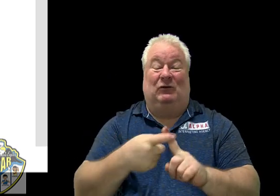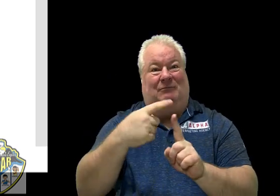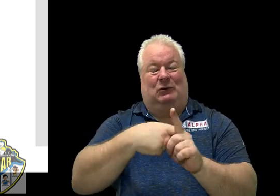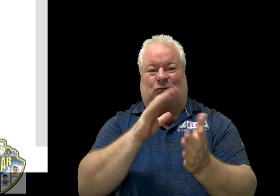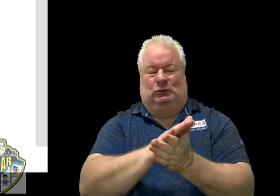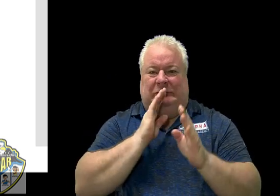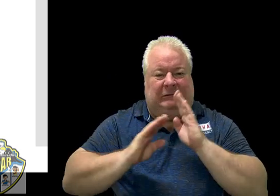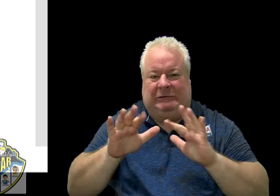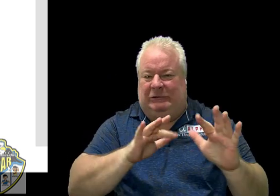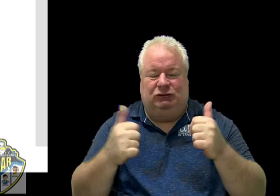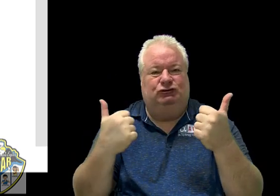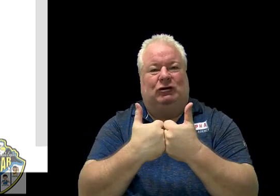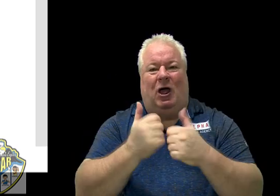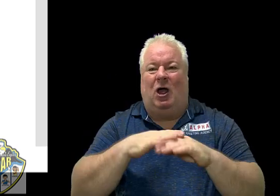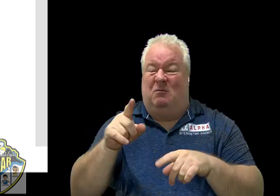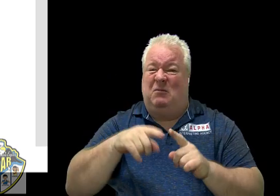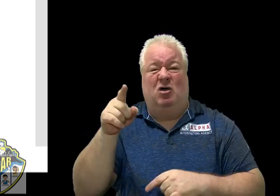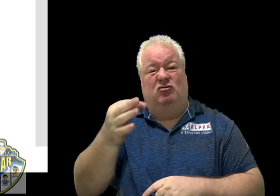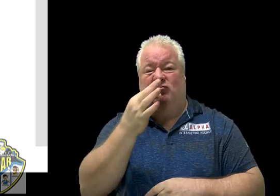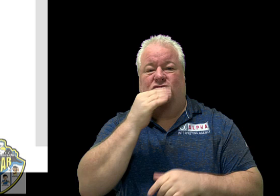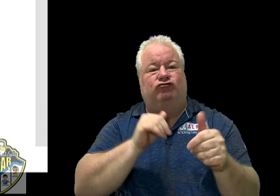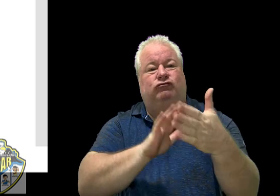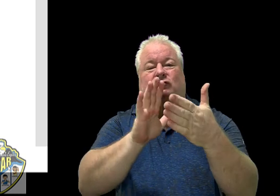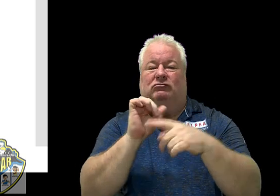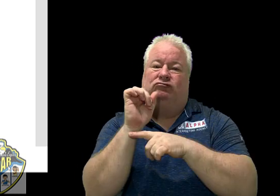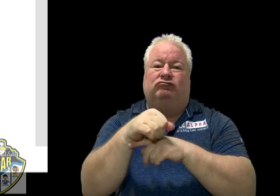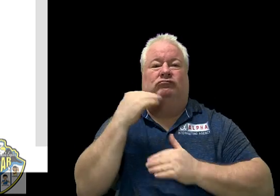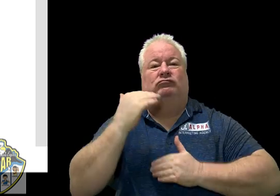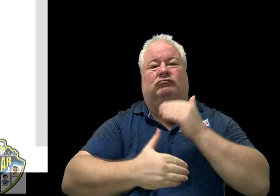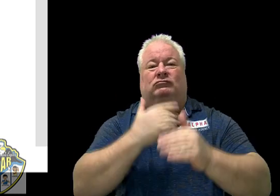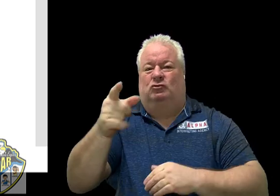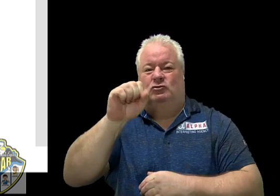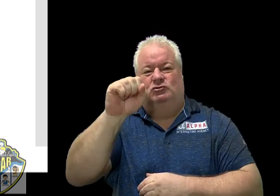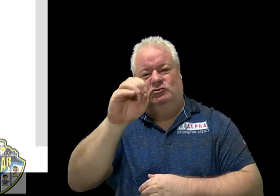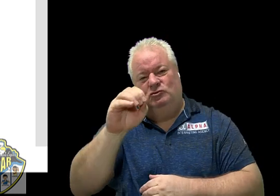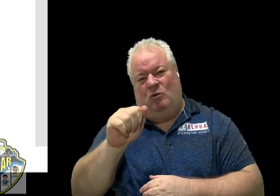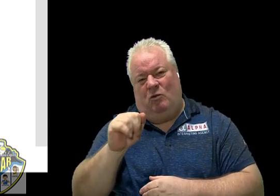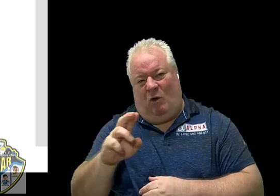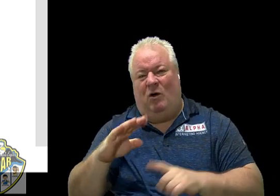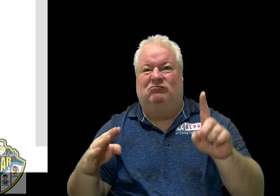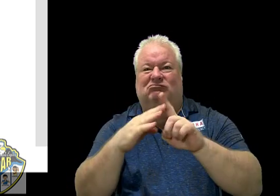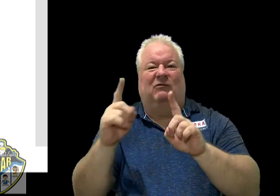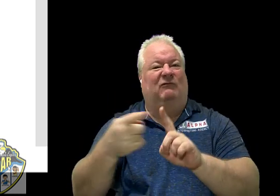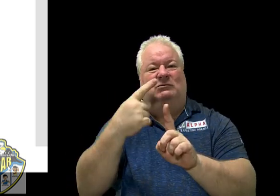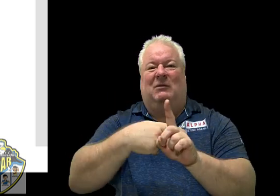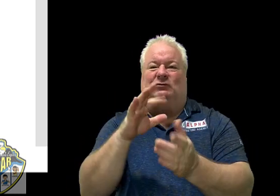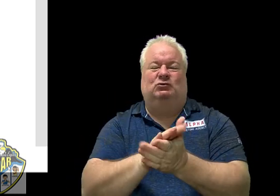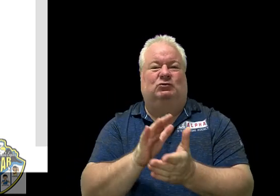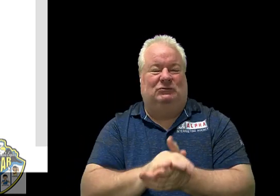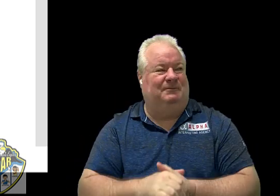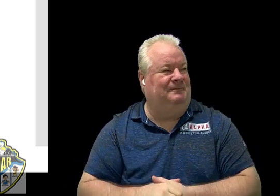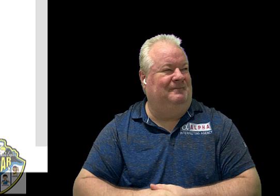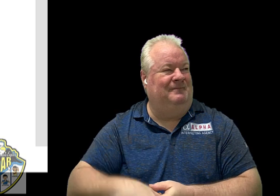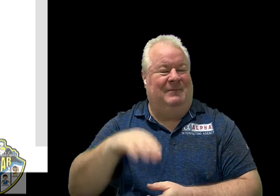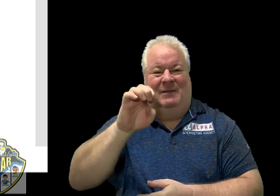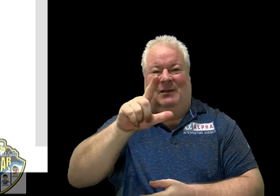been, and you have stepped up and you have soared through the first month.